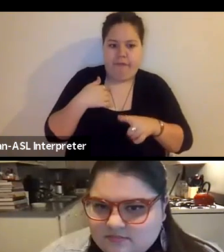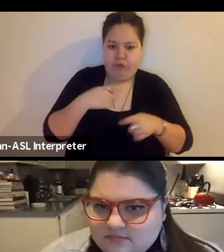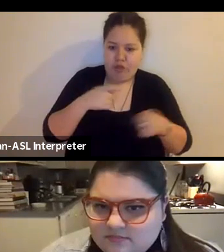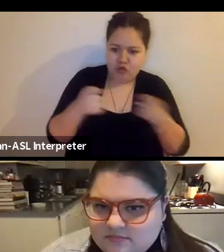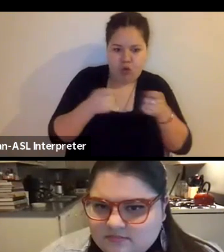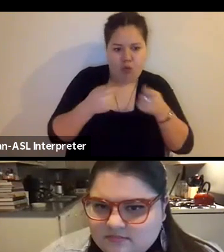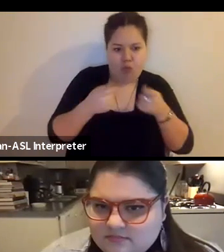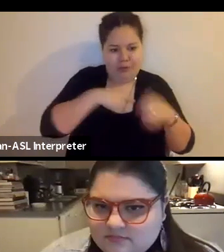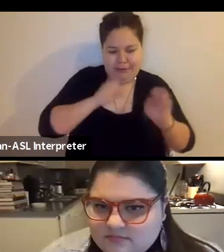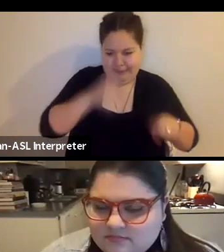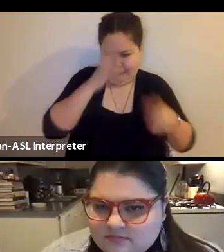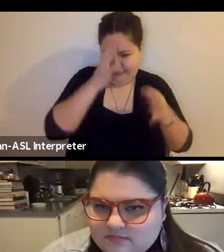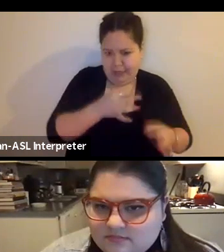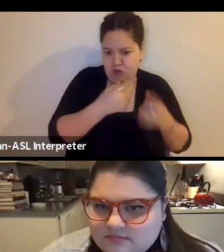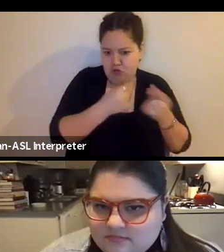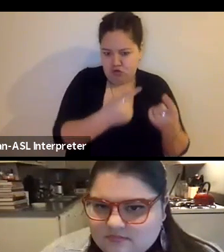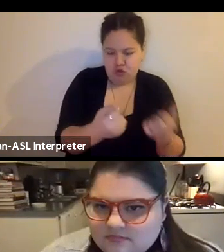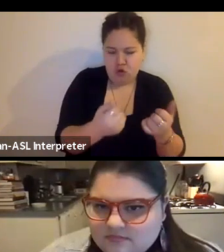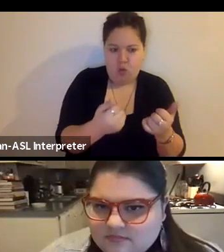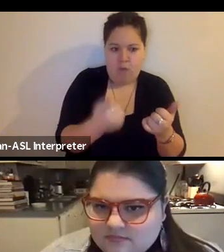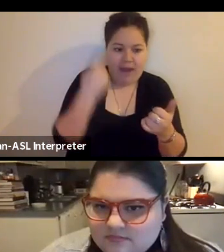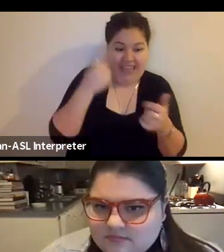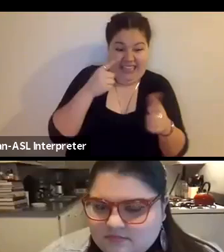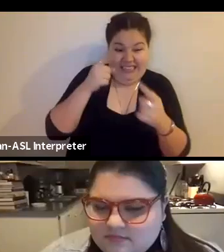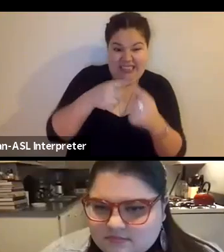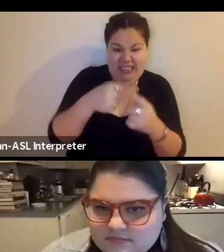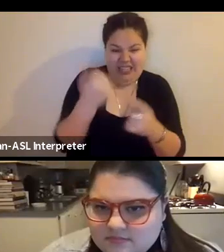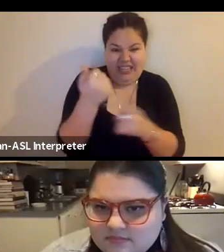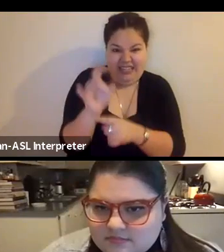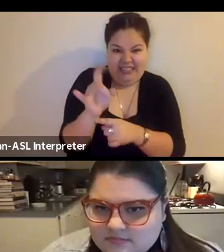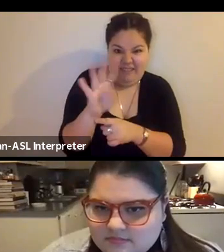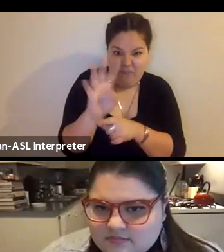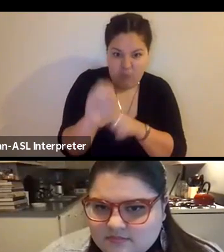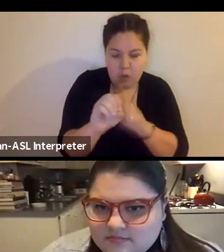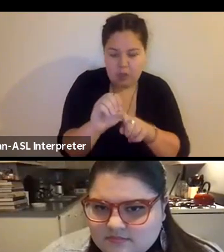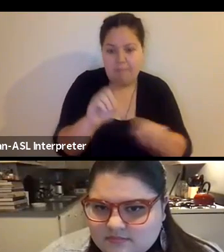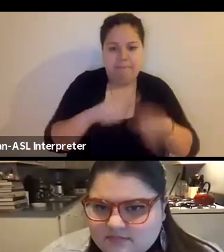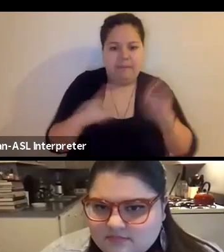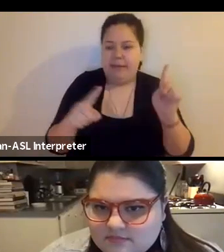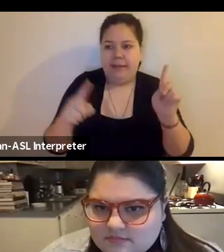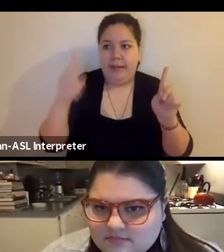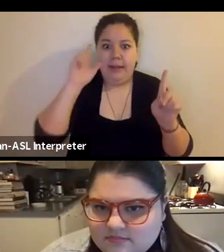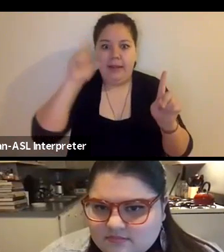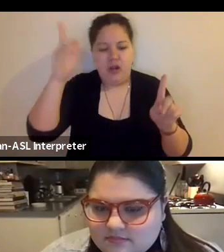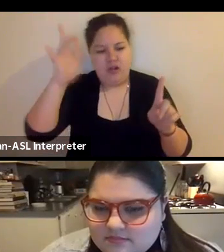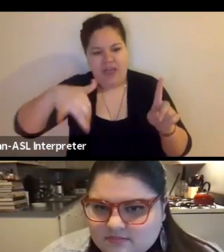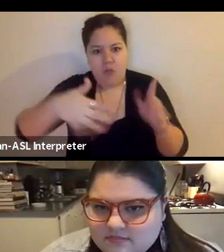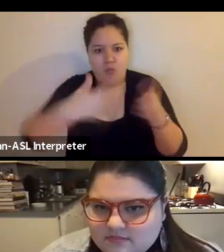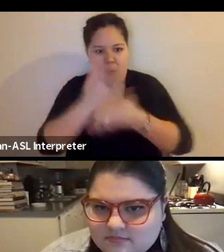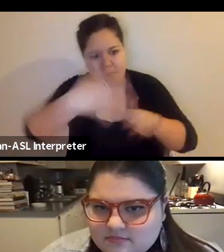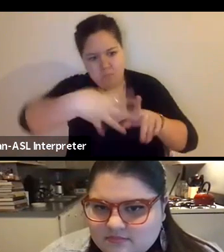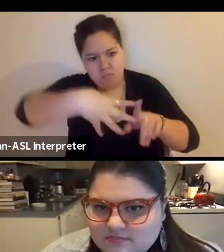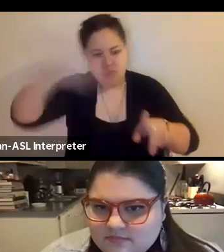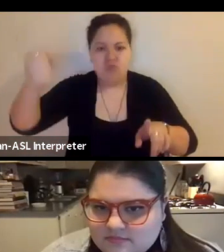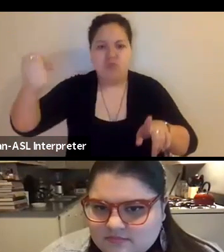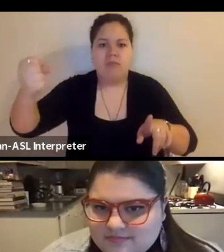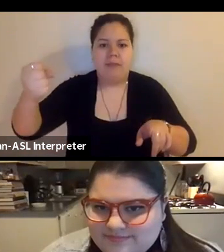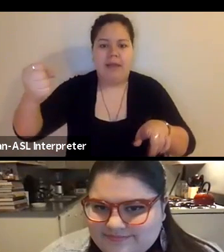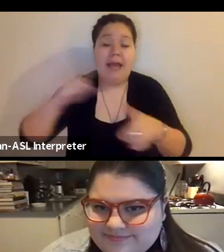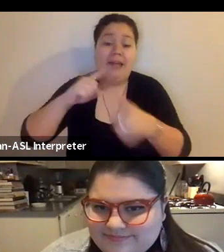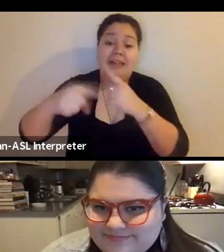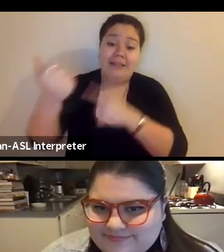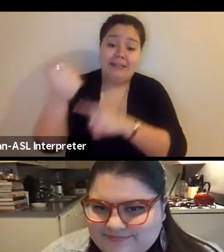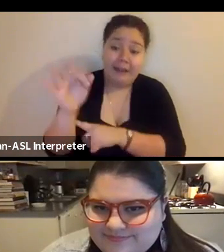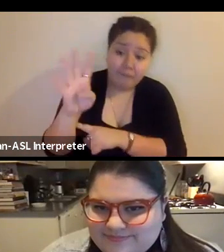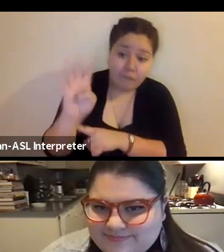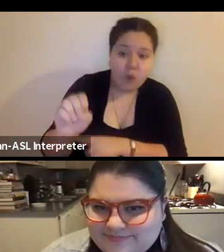treaty with us. And we lost control of that land until the 1940s, when we regained control of it. And then we lost control of it